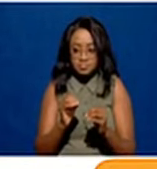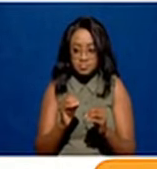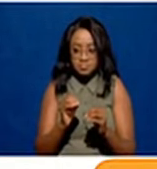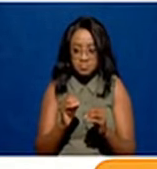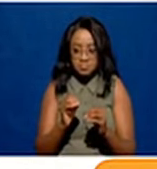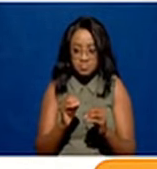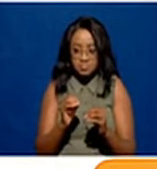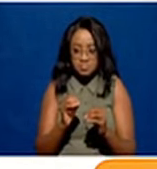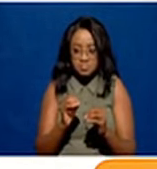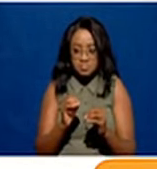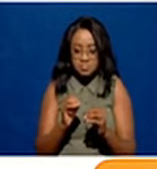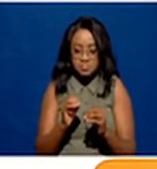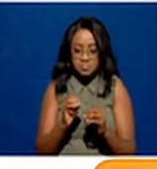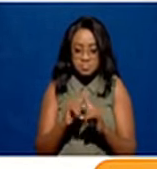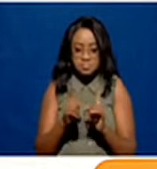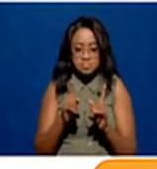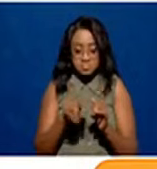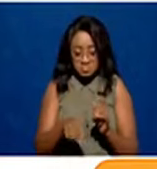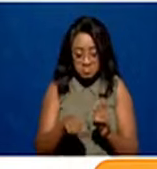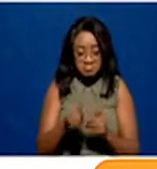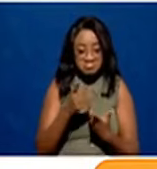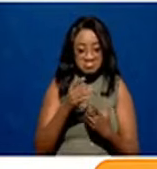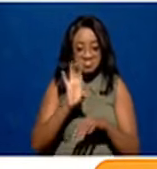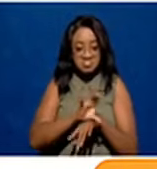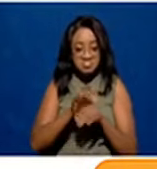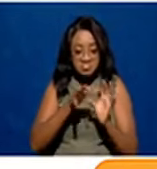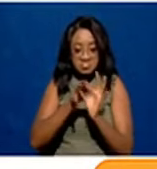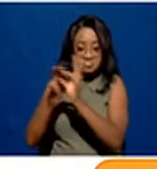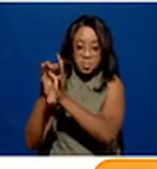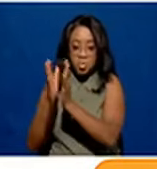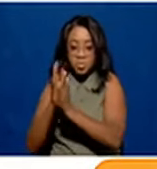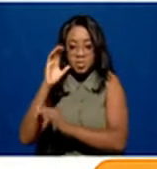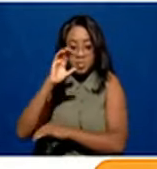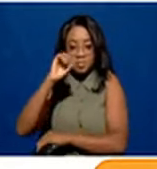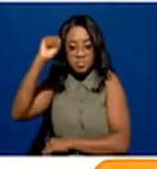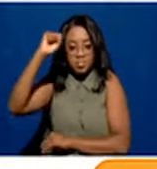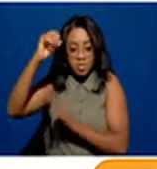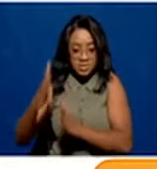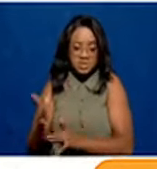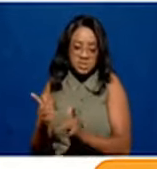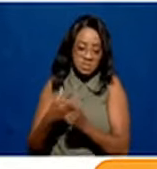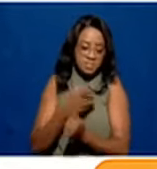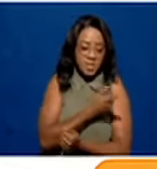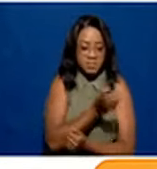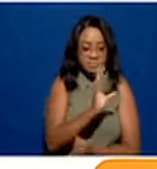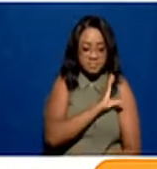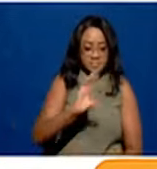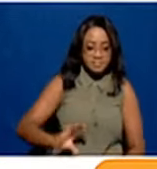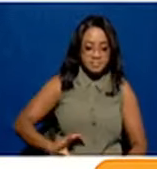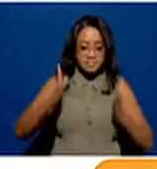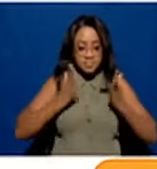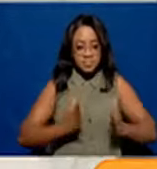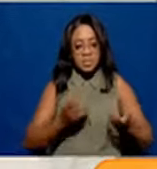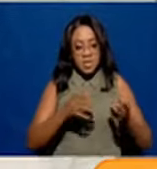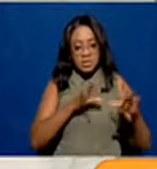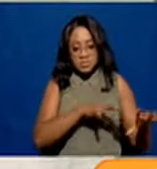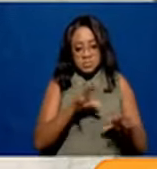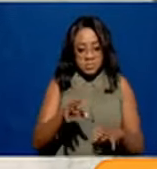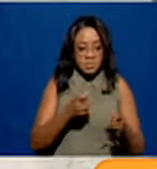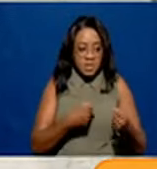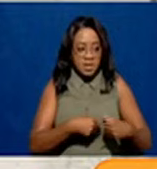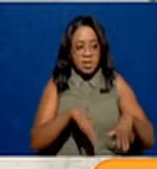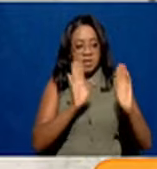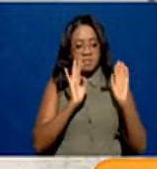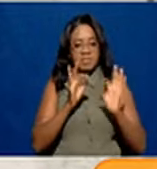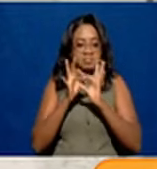the politics and dines with the politicians, then the Christians suffer and they can end up giving up. For over